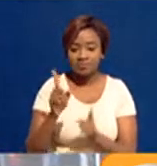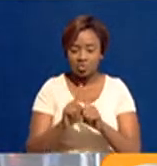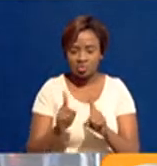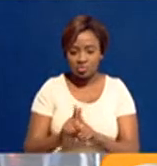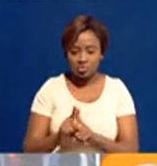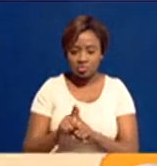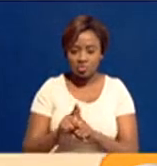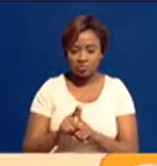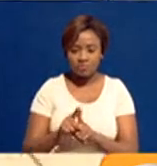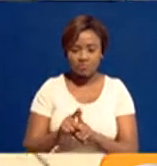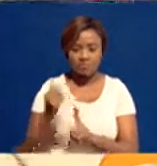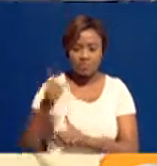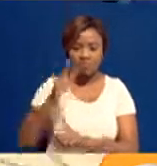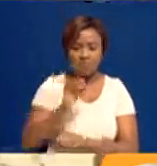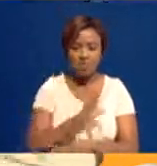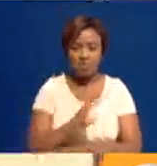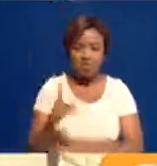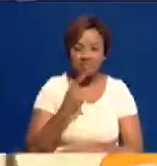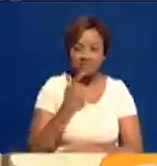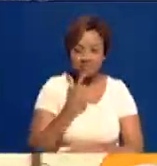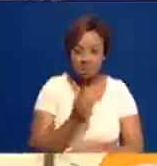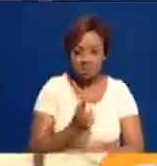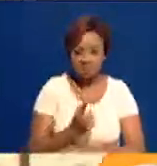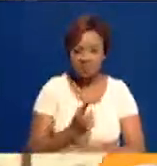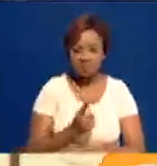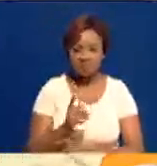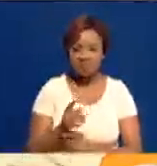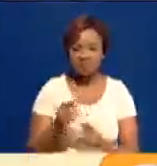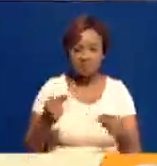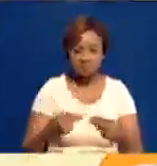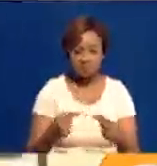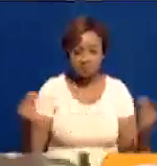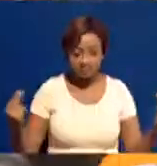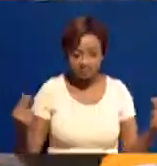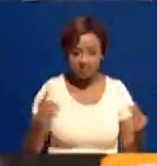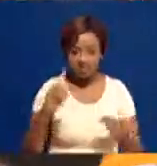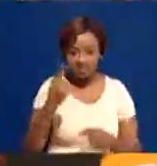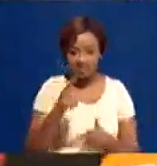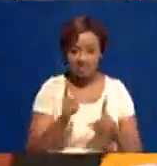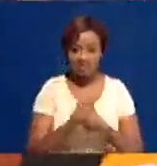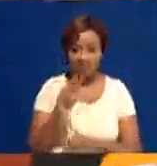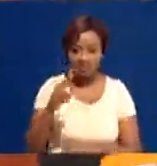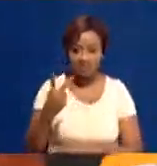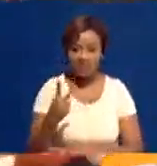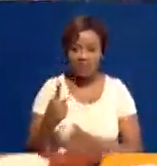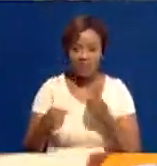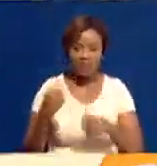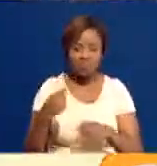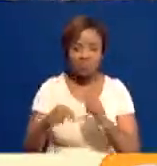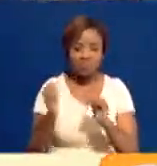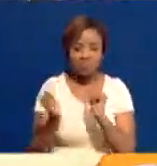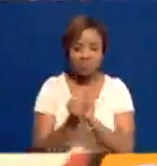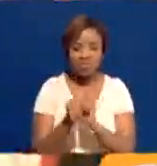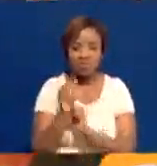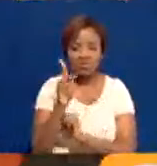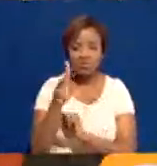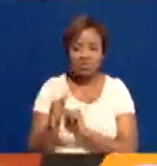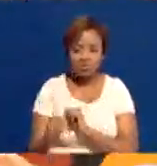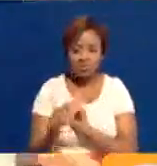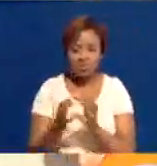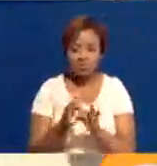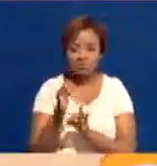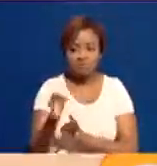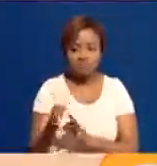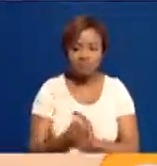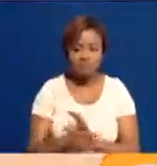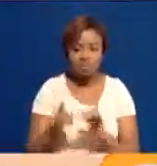Longosiwa from West Pokot County crossed the finish line first and second in the competitive 10-kilometer senior